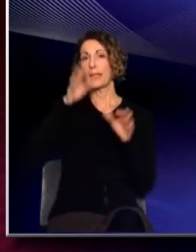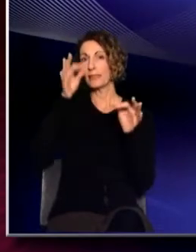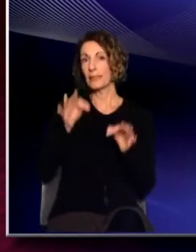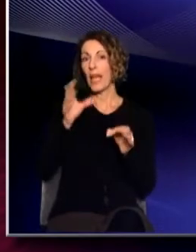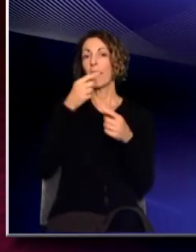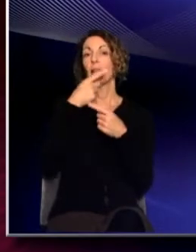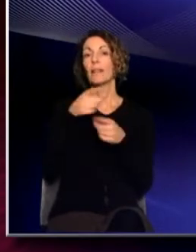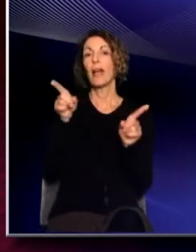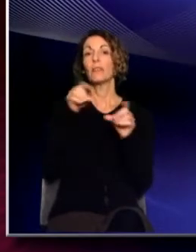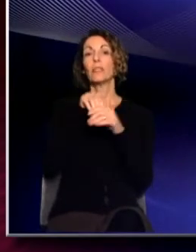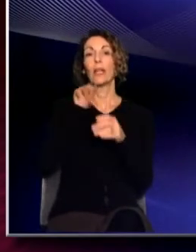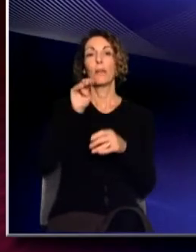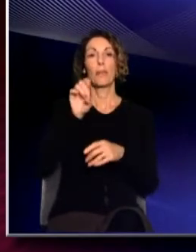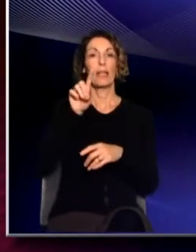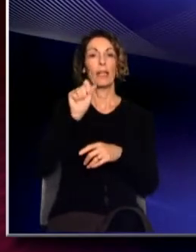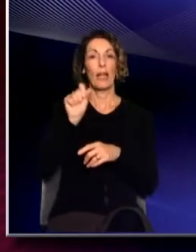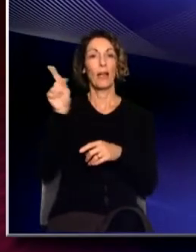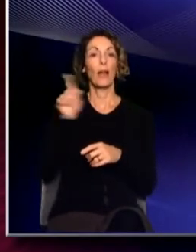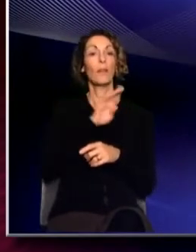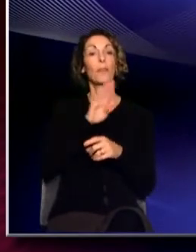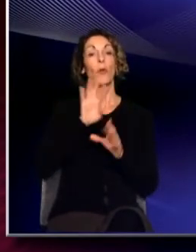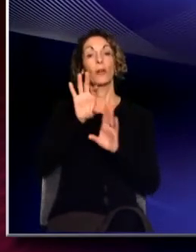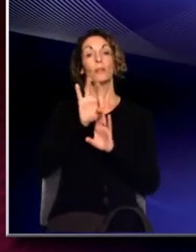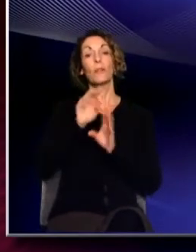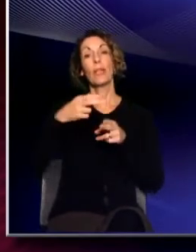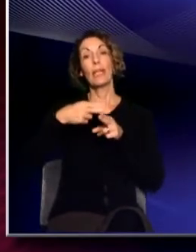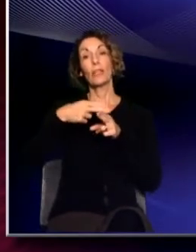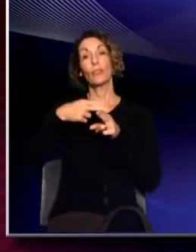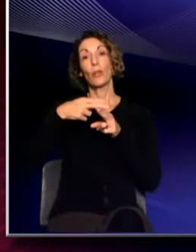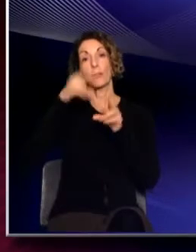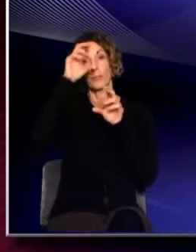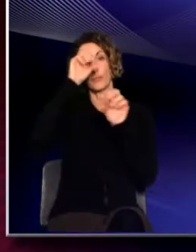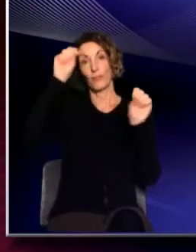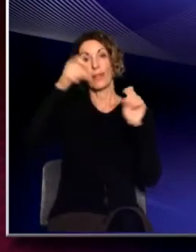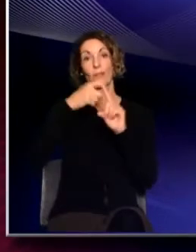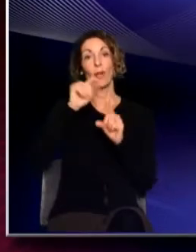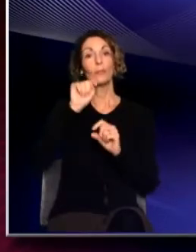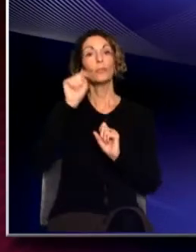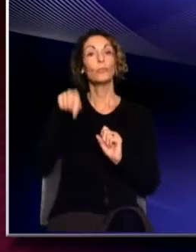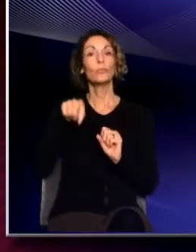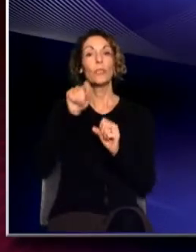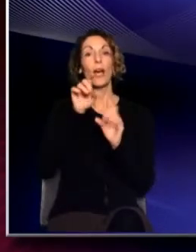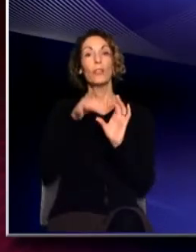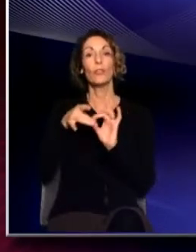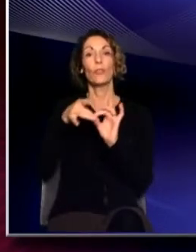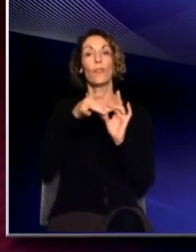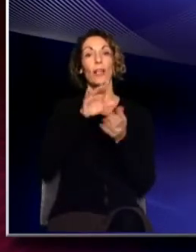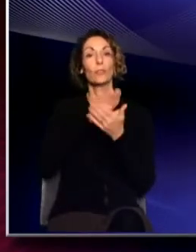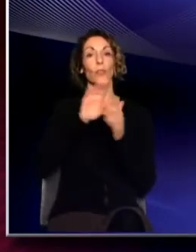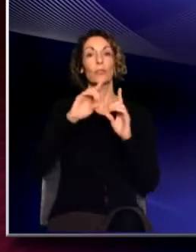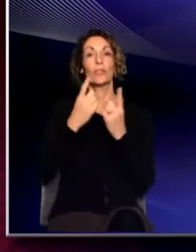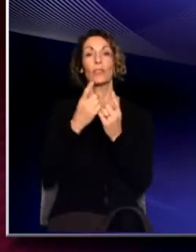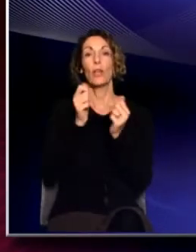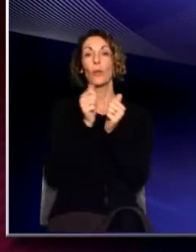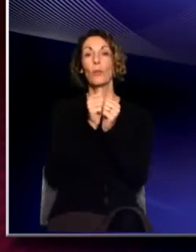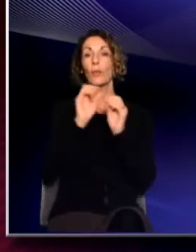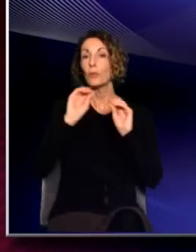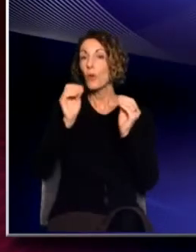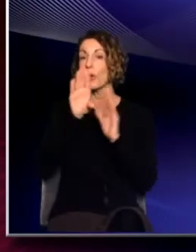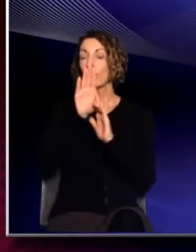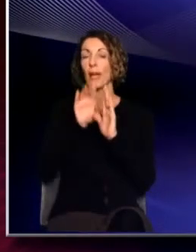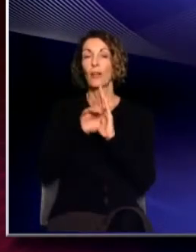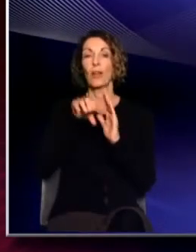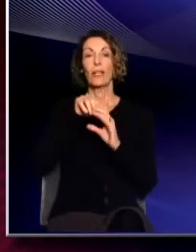media, board chose an interim superintendent from Tucson Unified School District with no background in either blind or